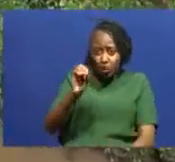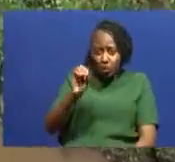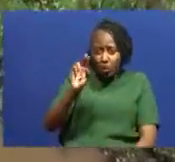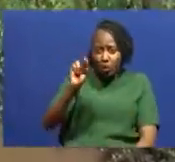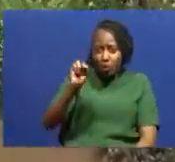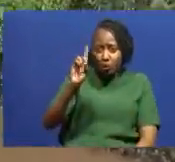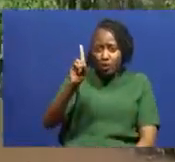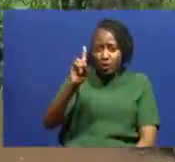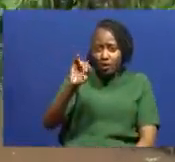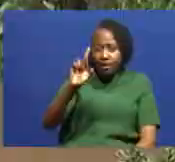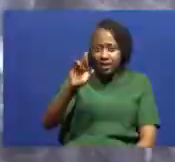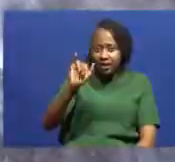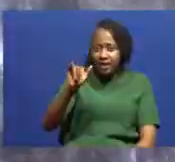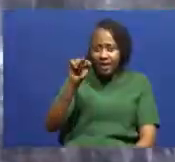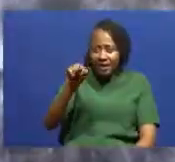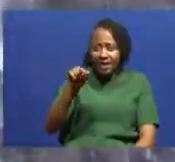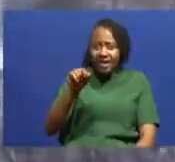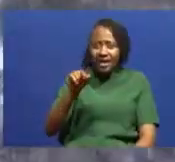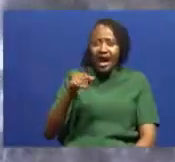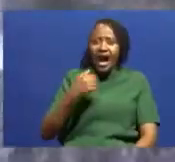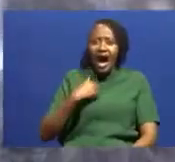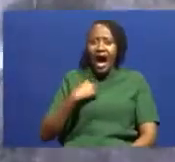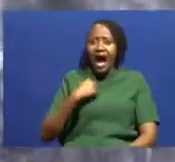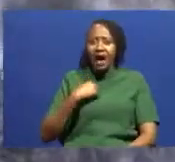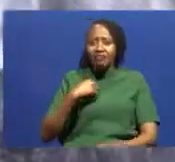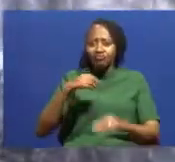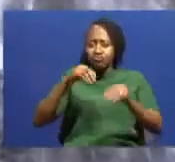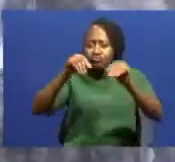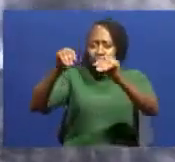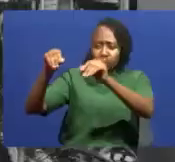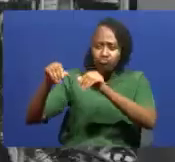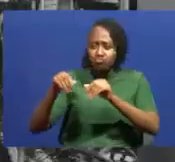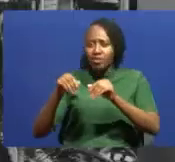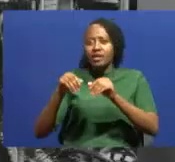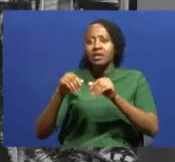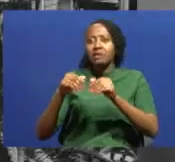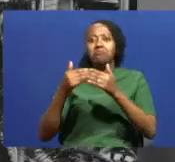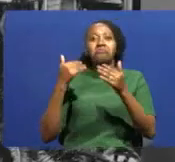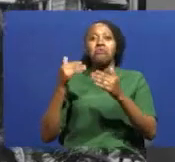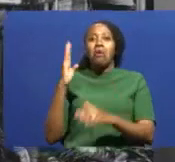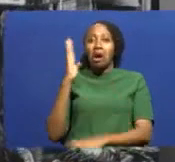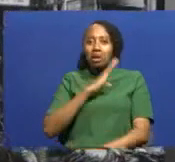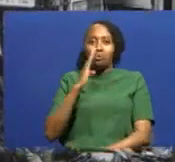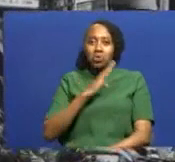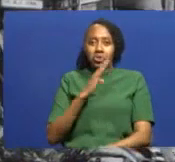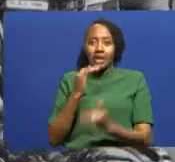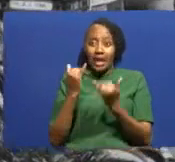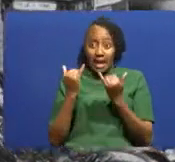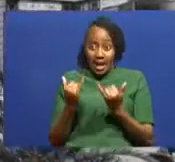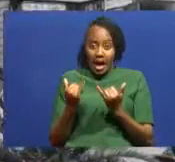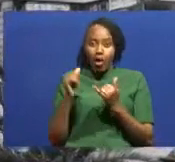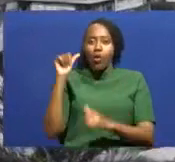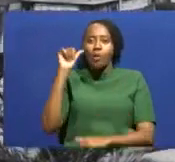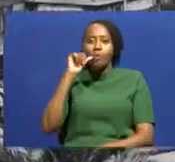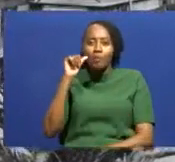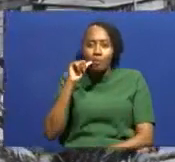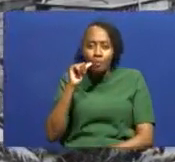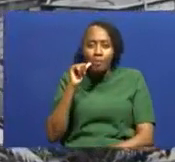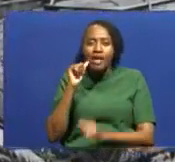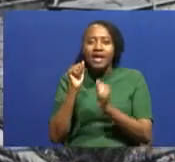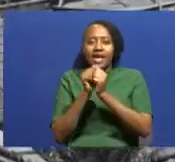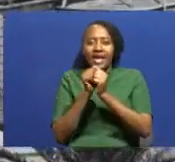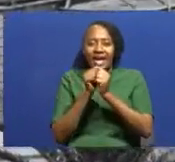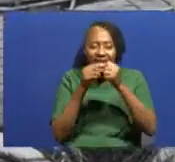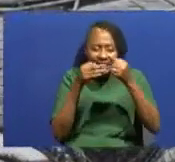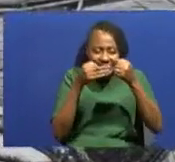site, scattering ashes before it became polluted. But with the arrival of the British in